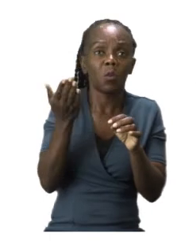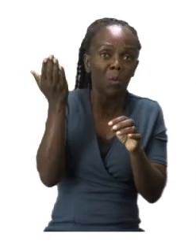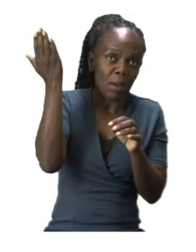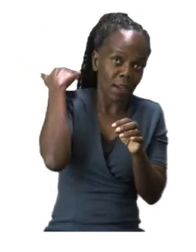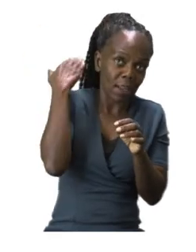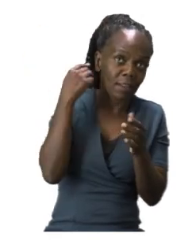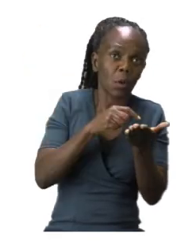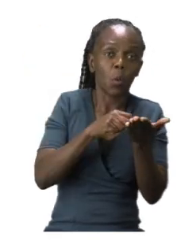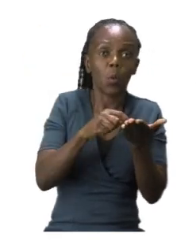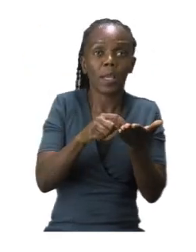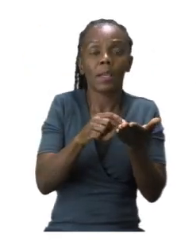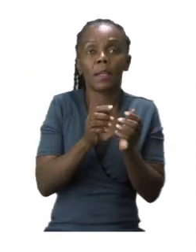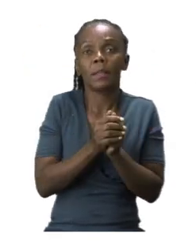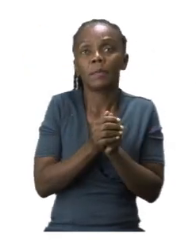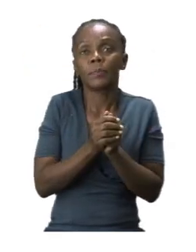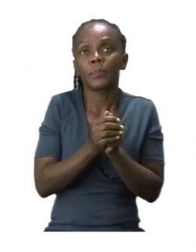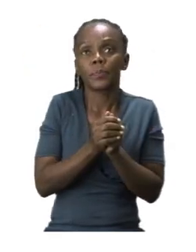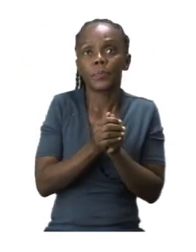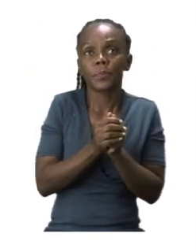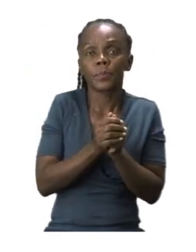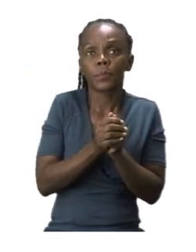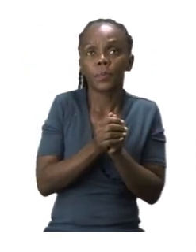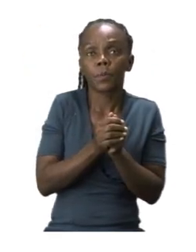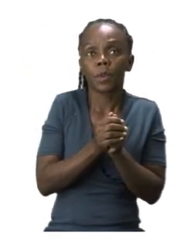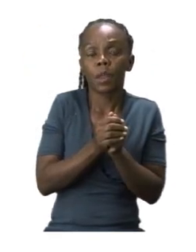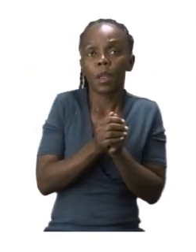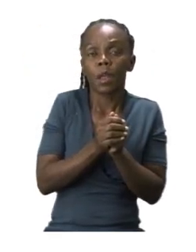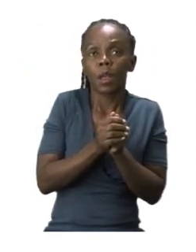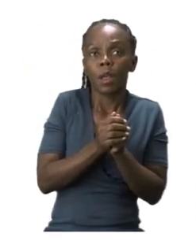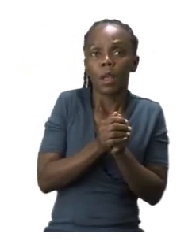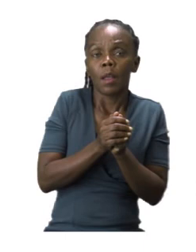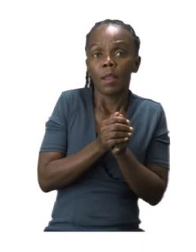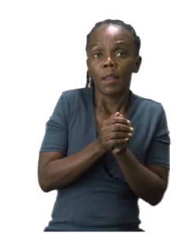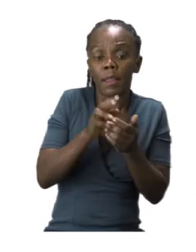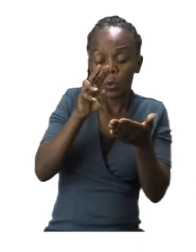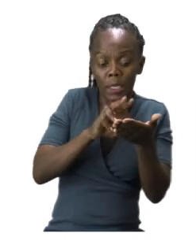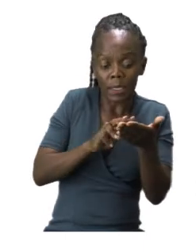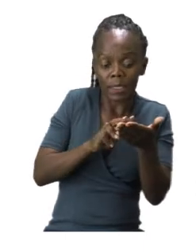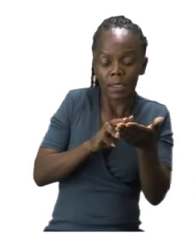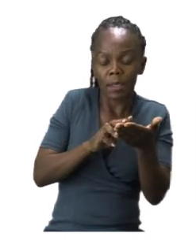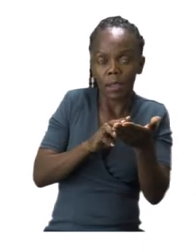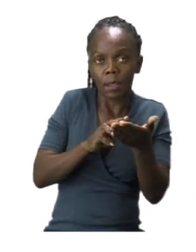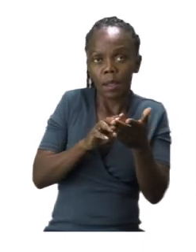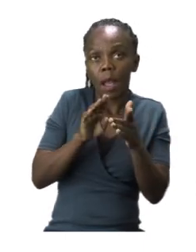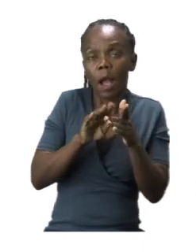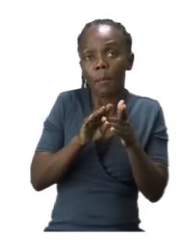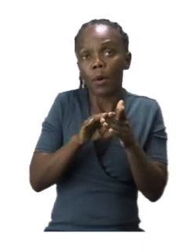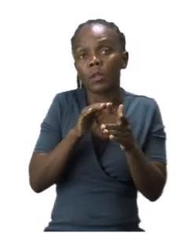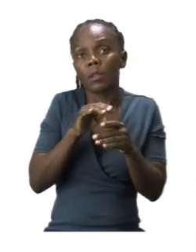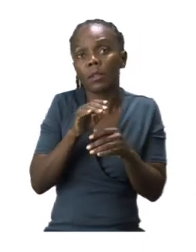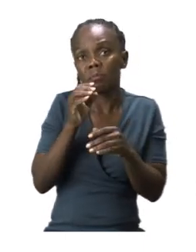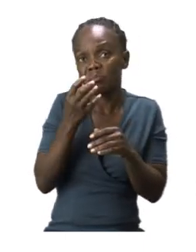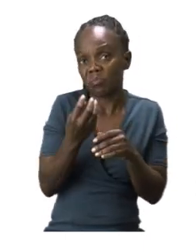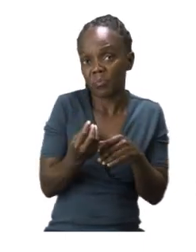and what they were using their house, or what materials they were using for their houses.